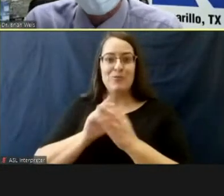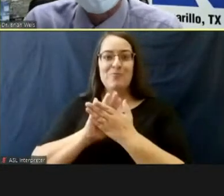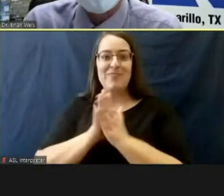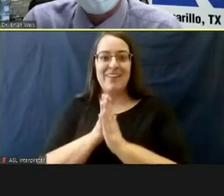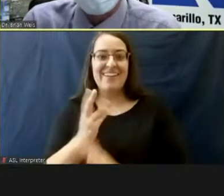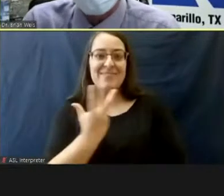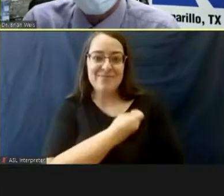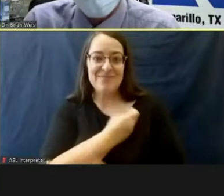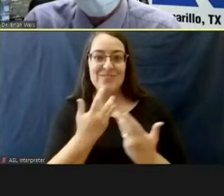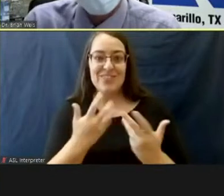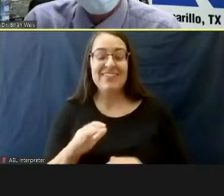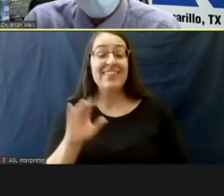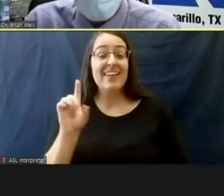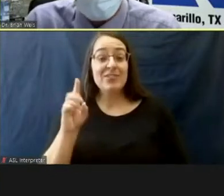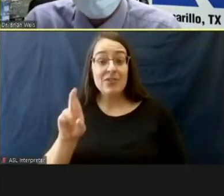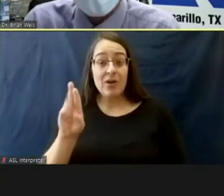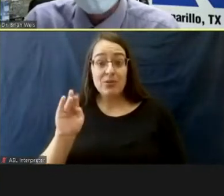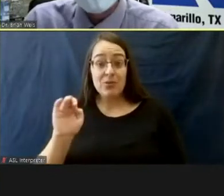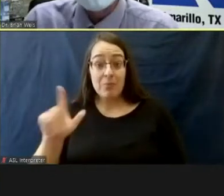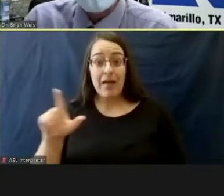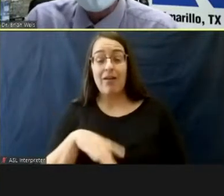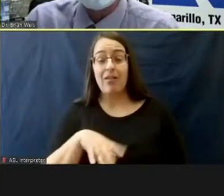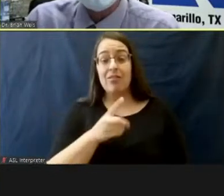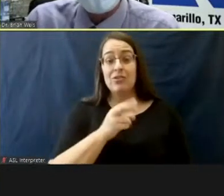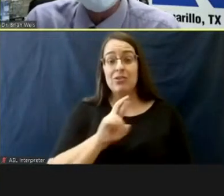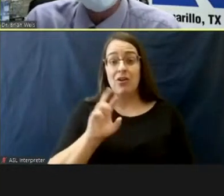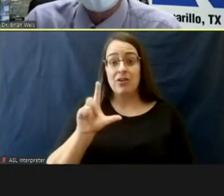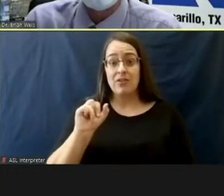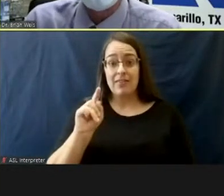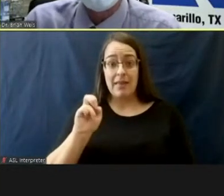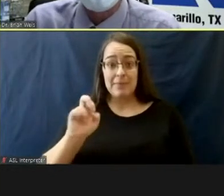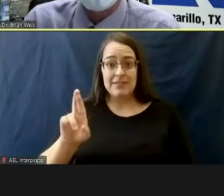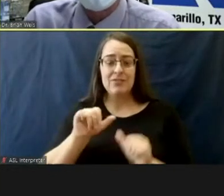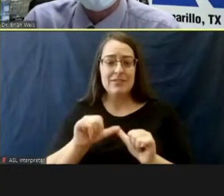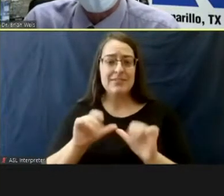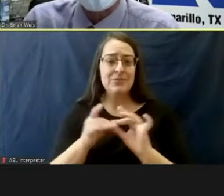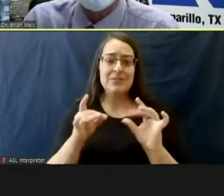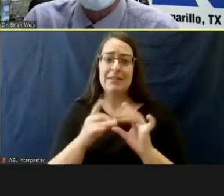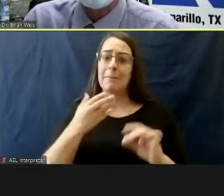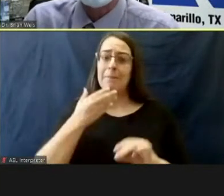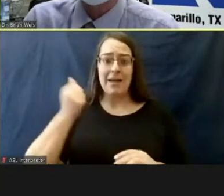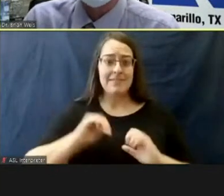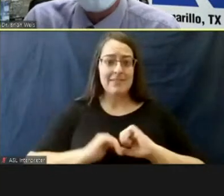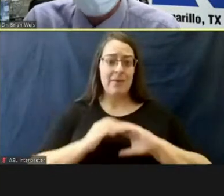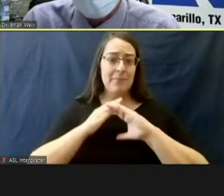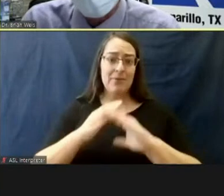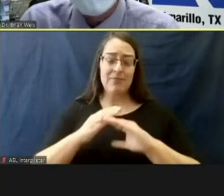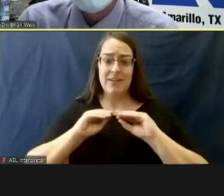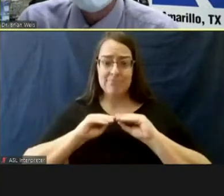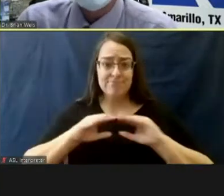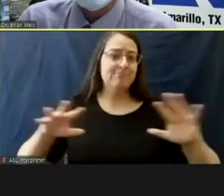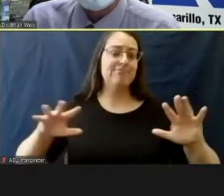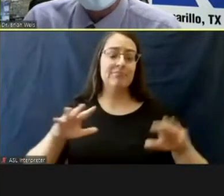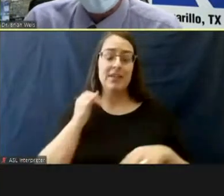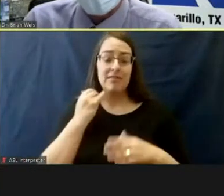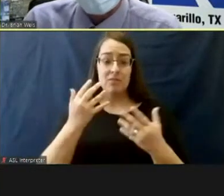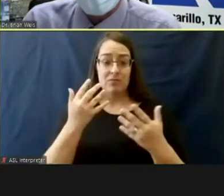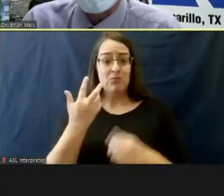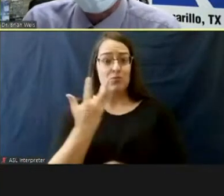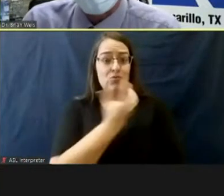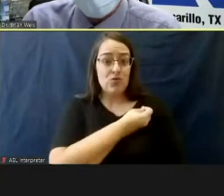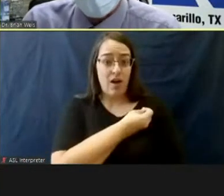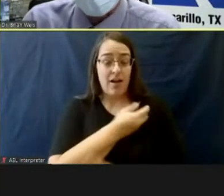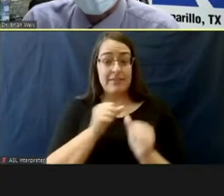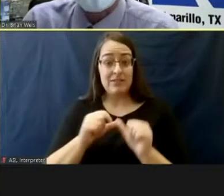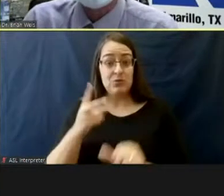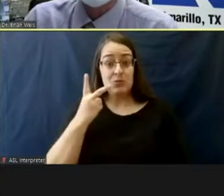Dr. Bell and Dr. Lamentier continue to say, that is our best way of preventing this virus. If we want to continue to see that R